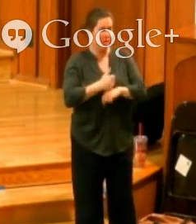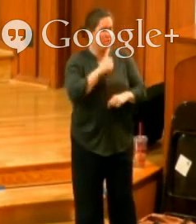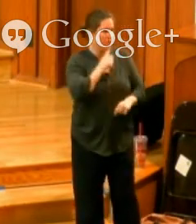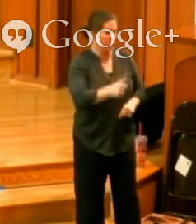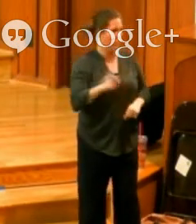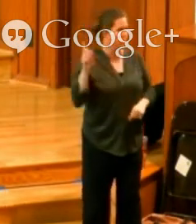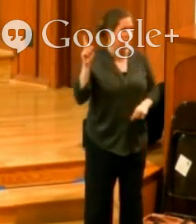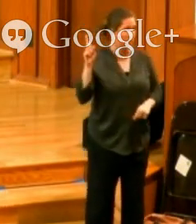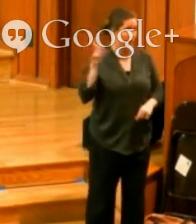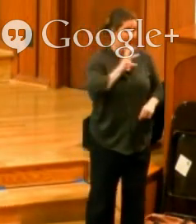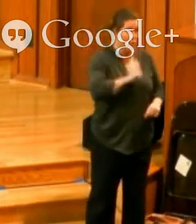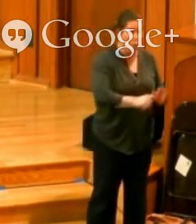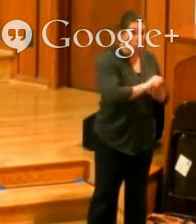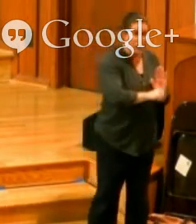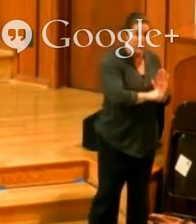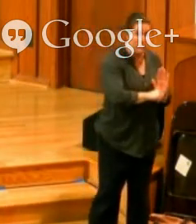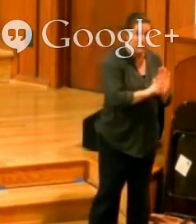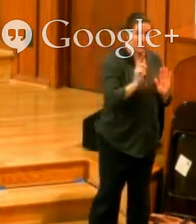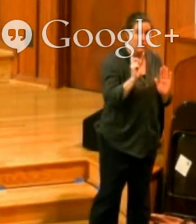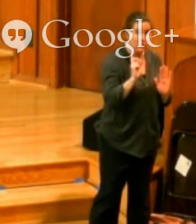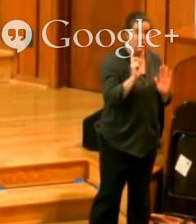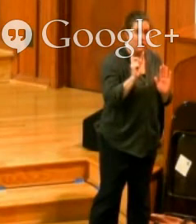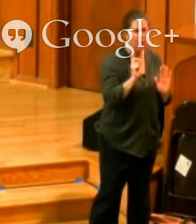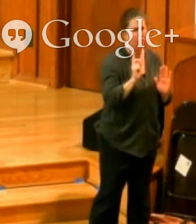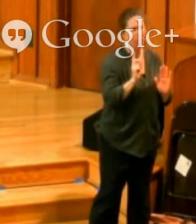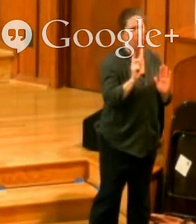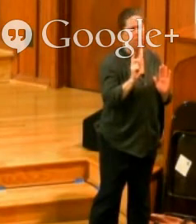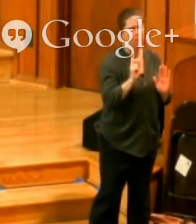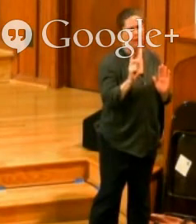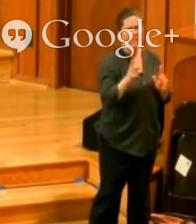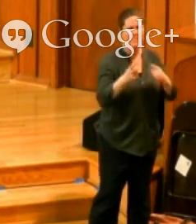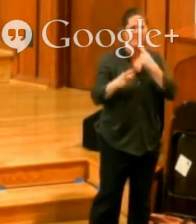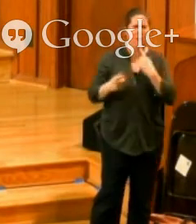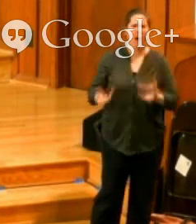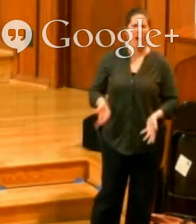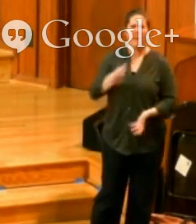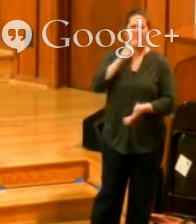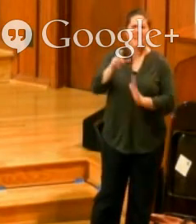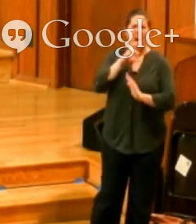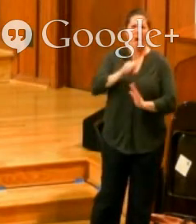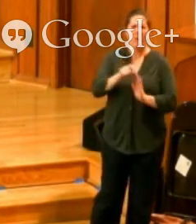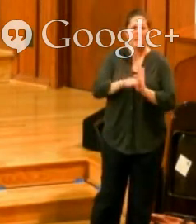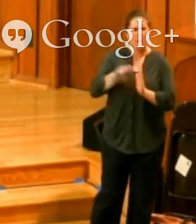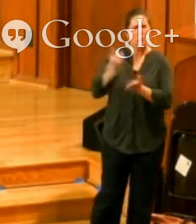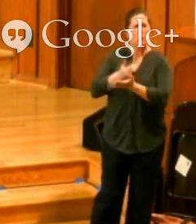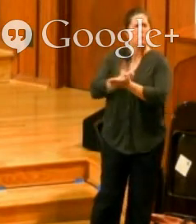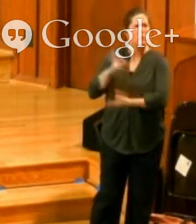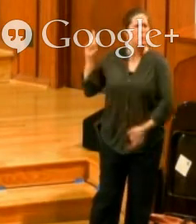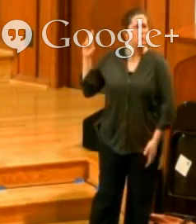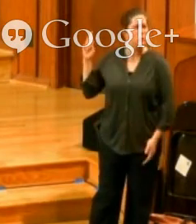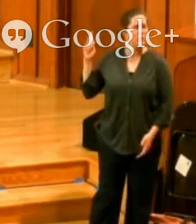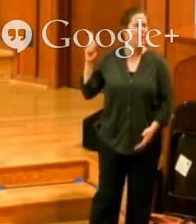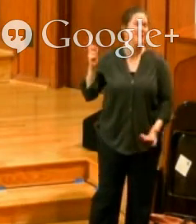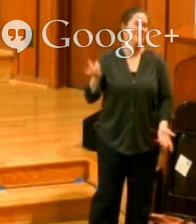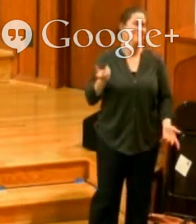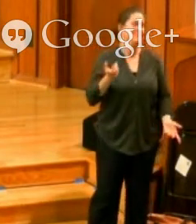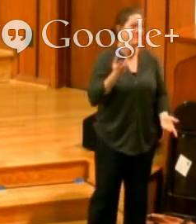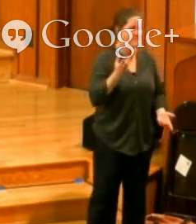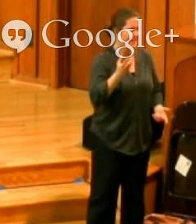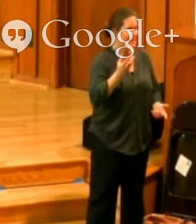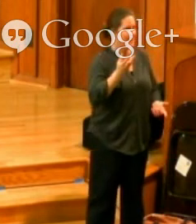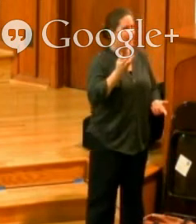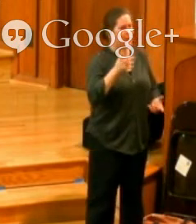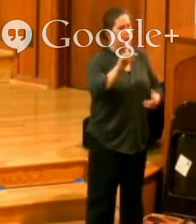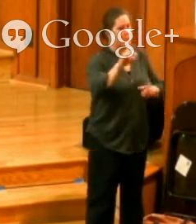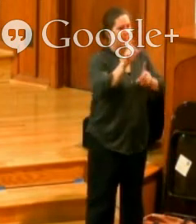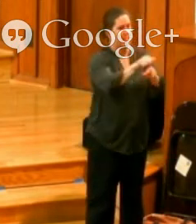Not in the Old Testament? Man, I must have my slides messed up today. Or do we have a case that the law of God is relevant?